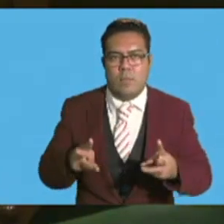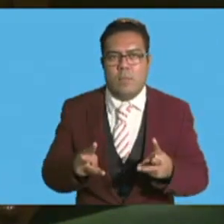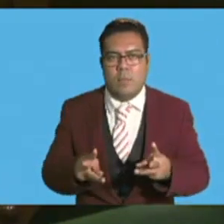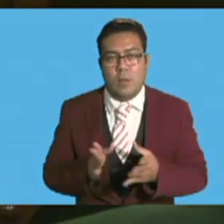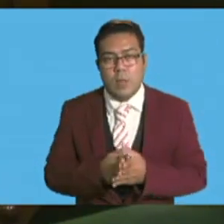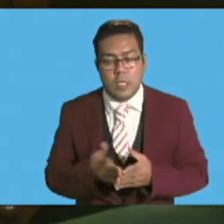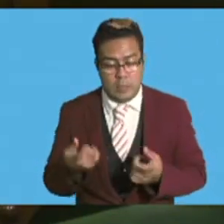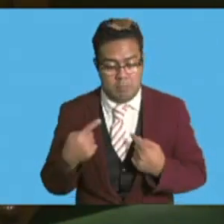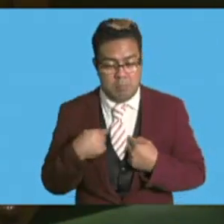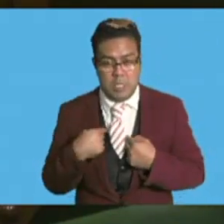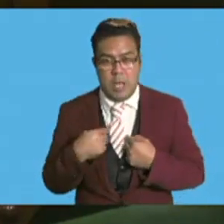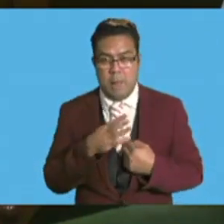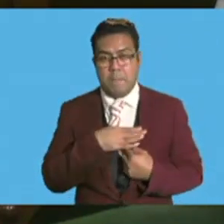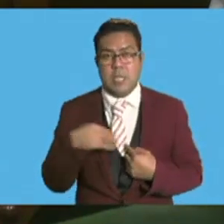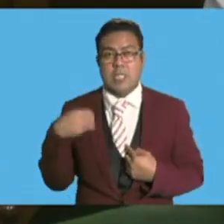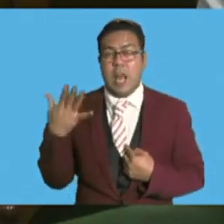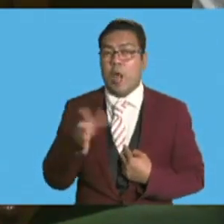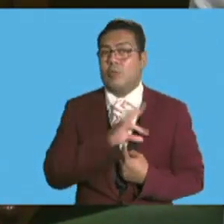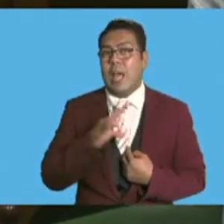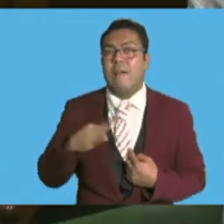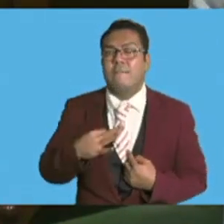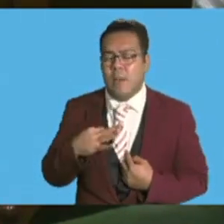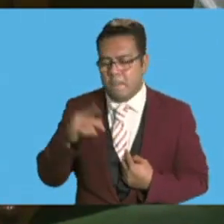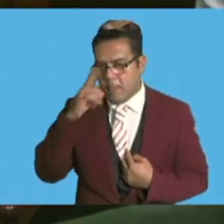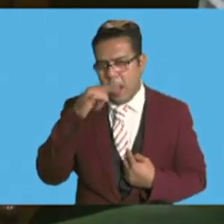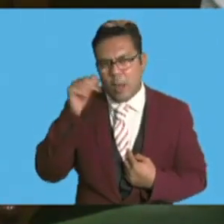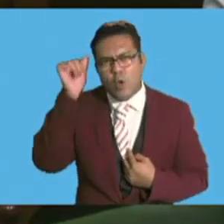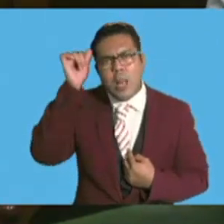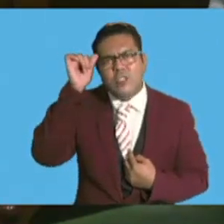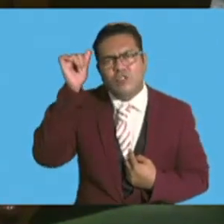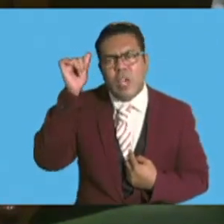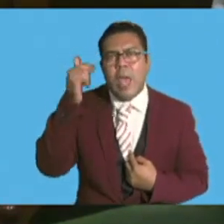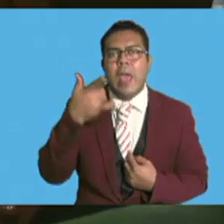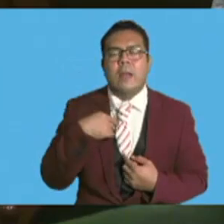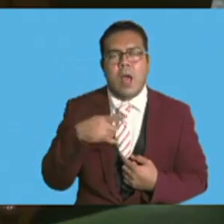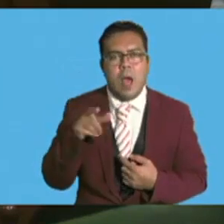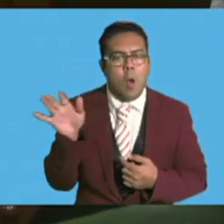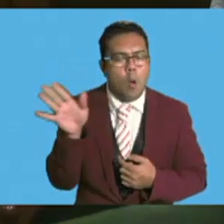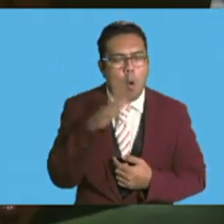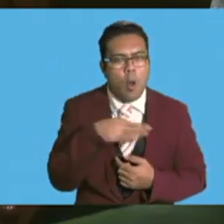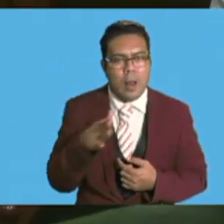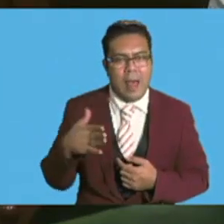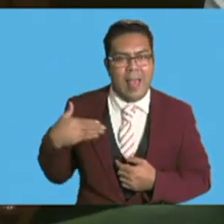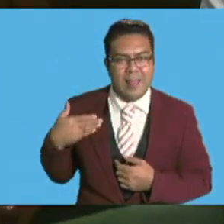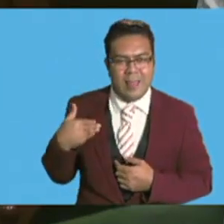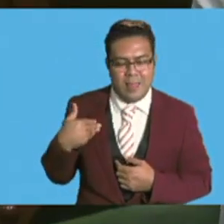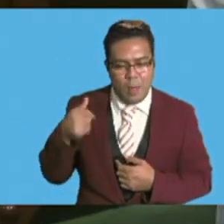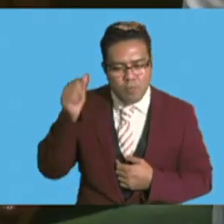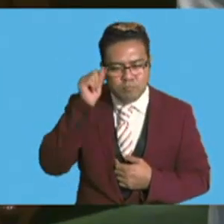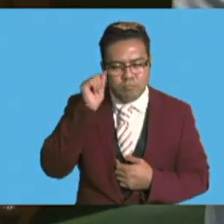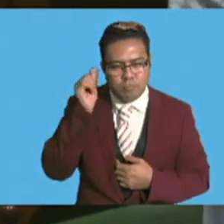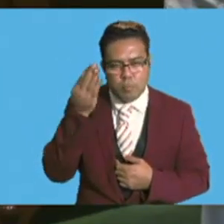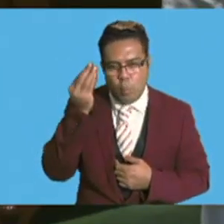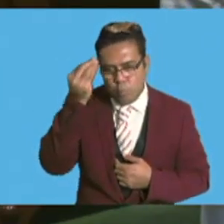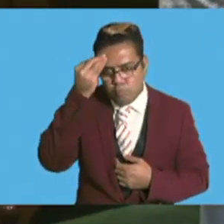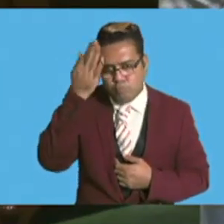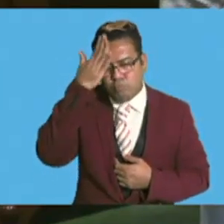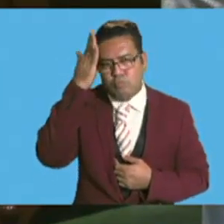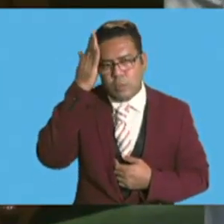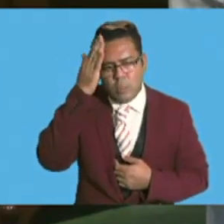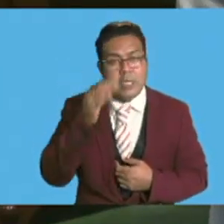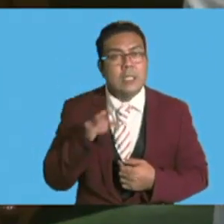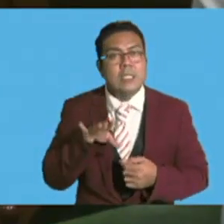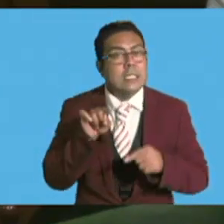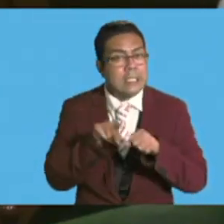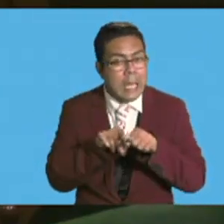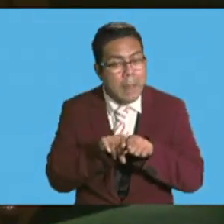incumbent on me and our staff to ensure that people are knowledgeable and health conscious. In our effort to achieve this, our people had the pleasure of visiting